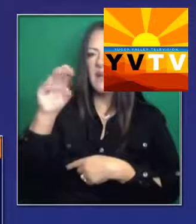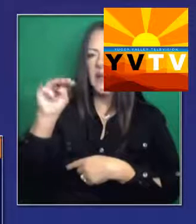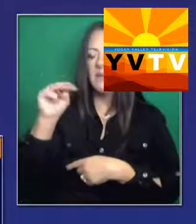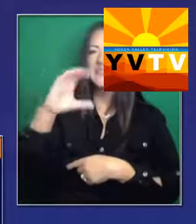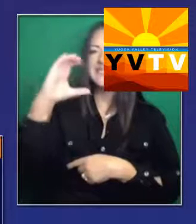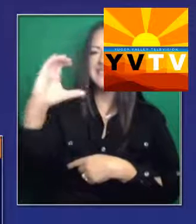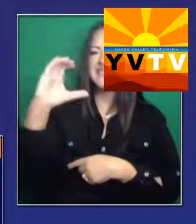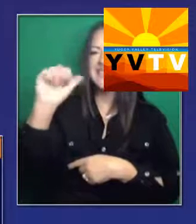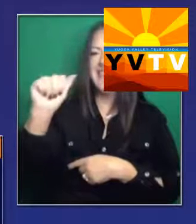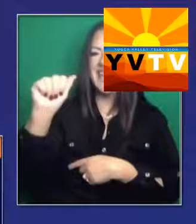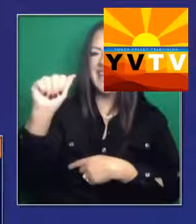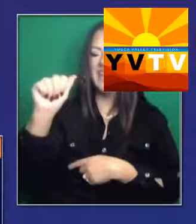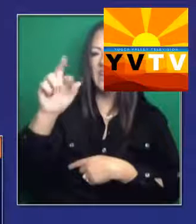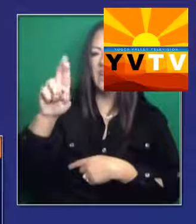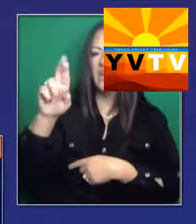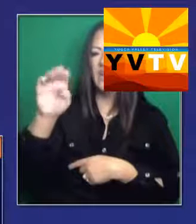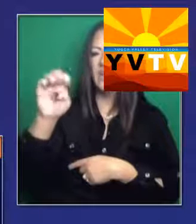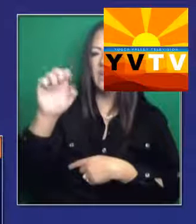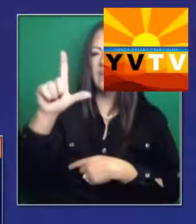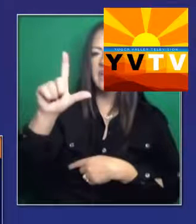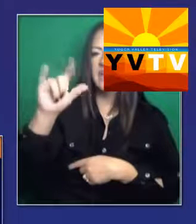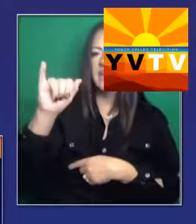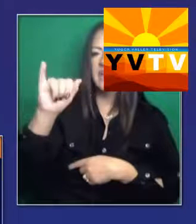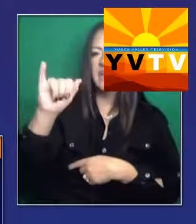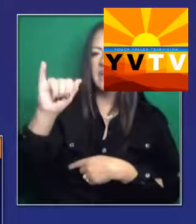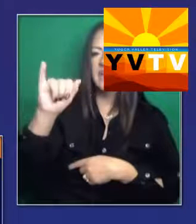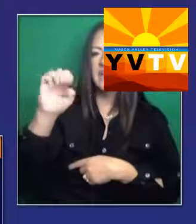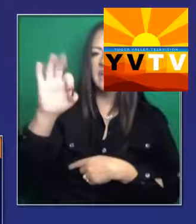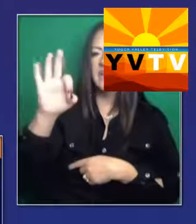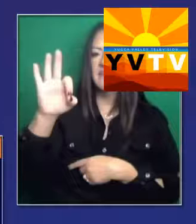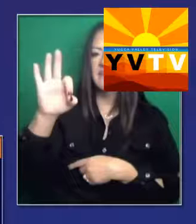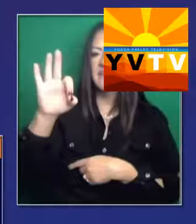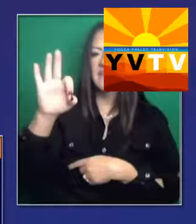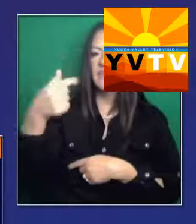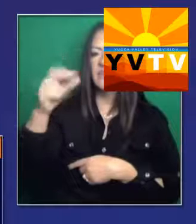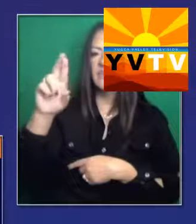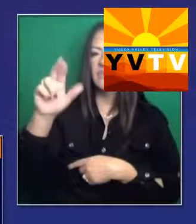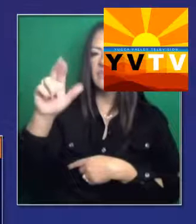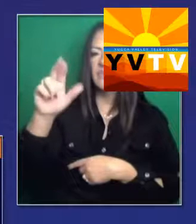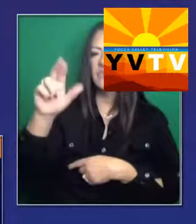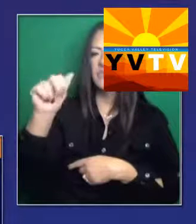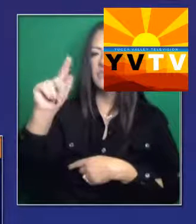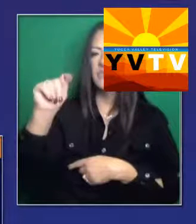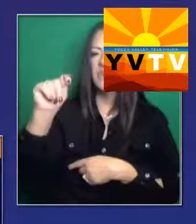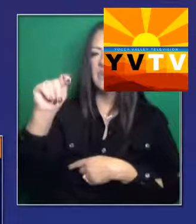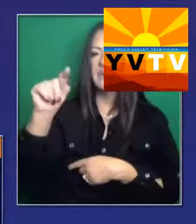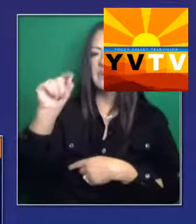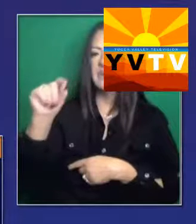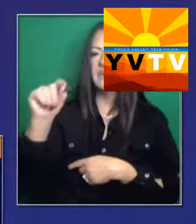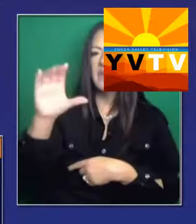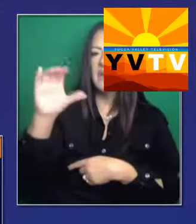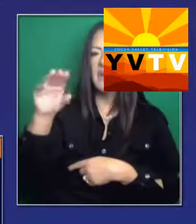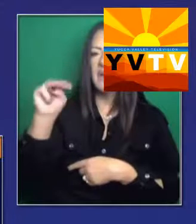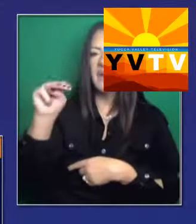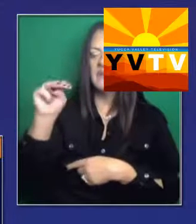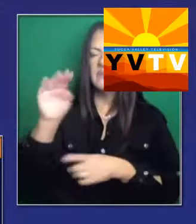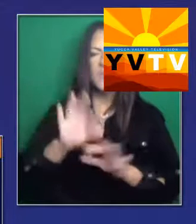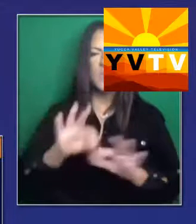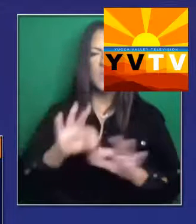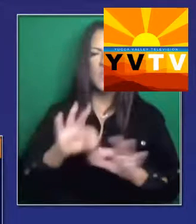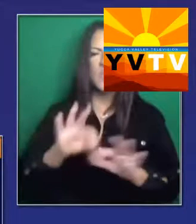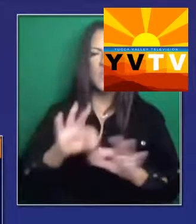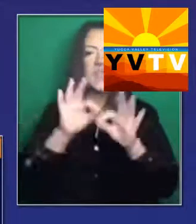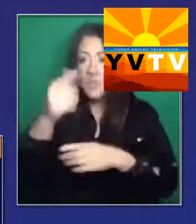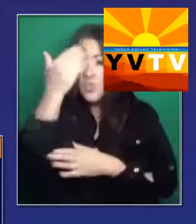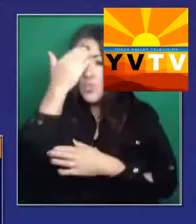CAReliefgrant.com. Go on your smartphone, go on your laptop, whatever, pick up. It's worth taking a look. If you know someone is a small business person,